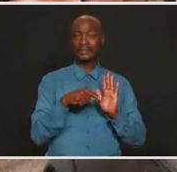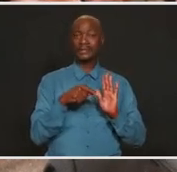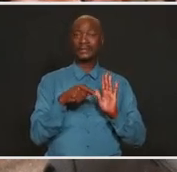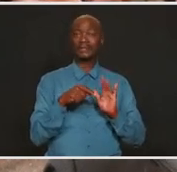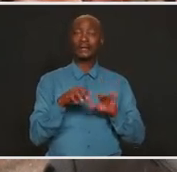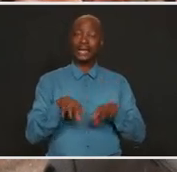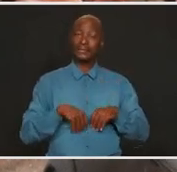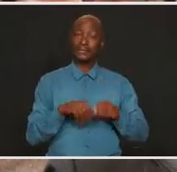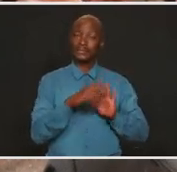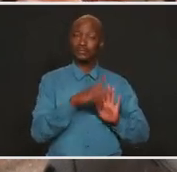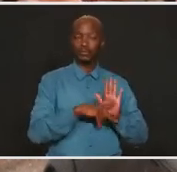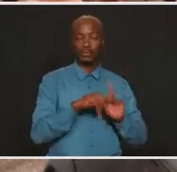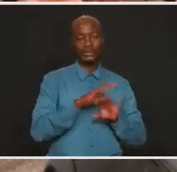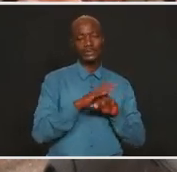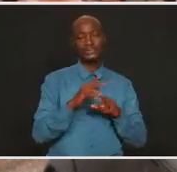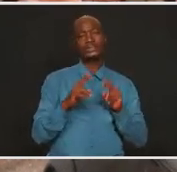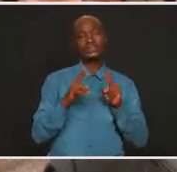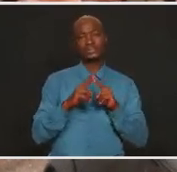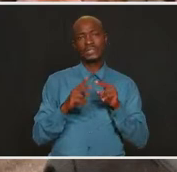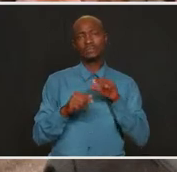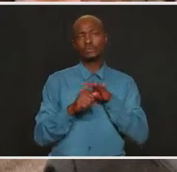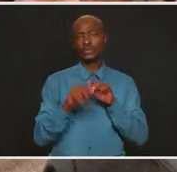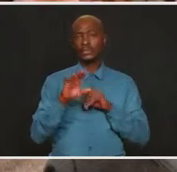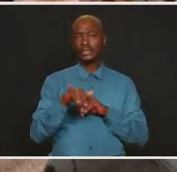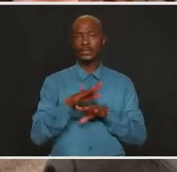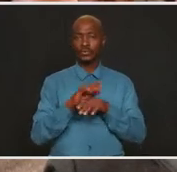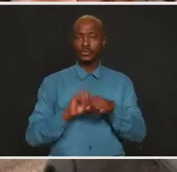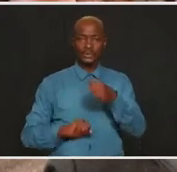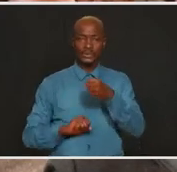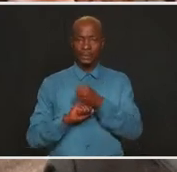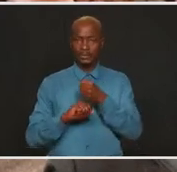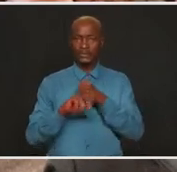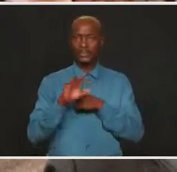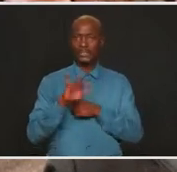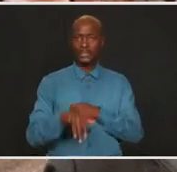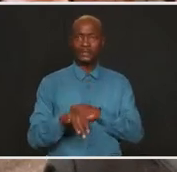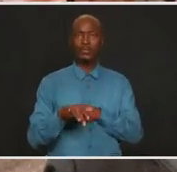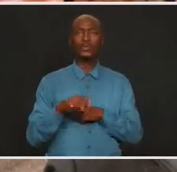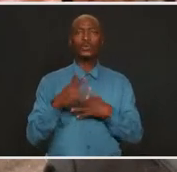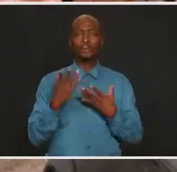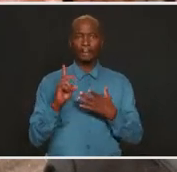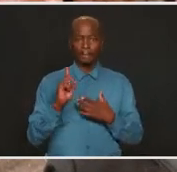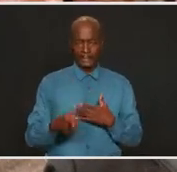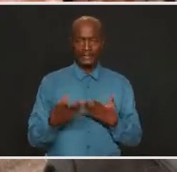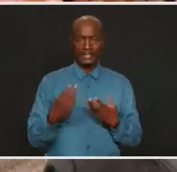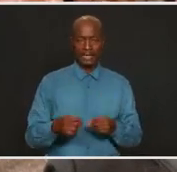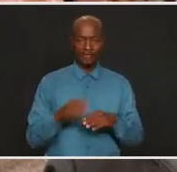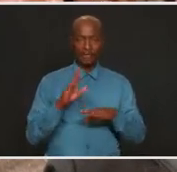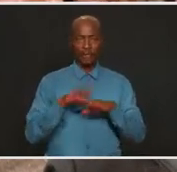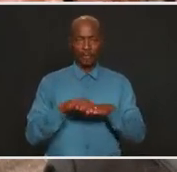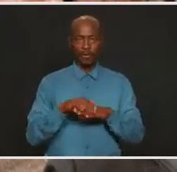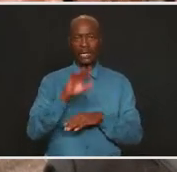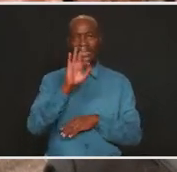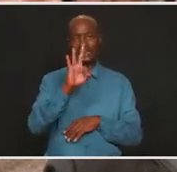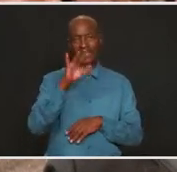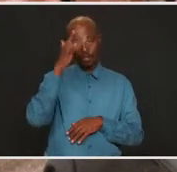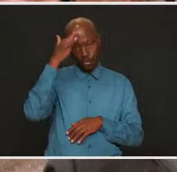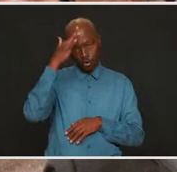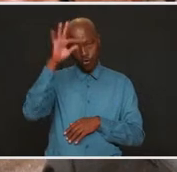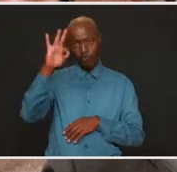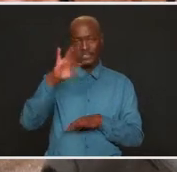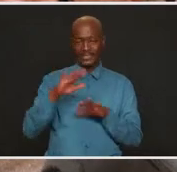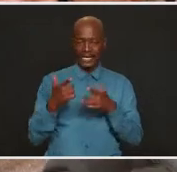we must emphasize that we are supporting that we must have more than three official South